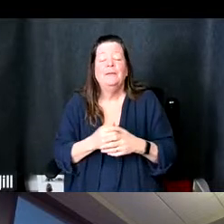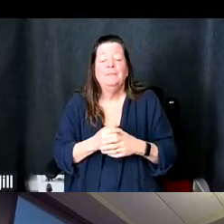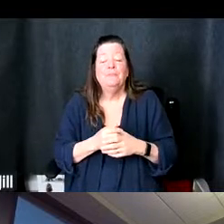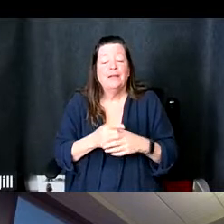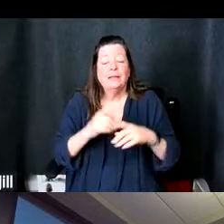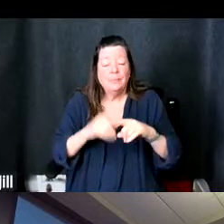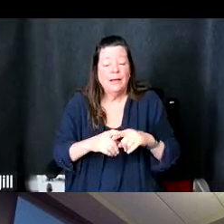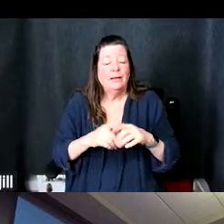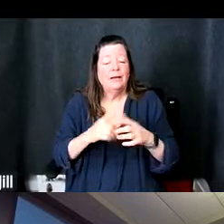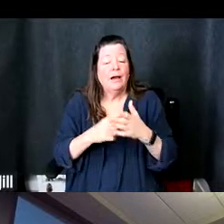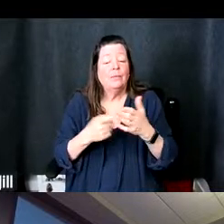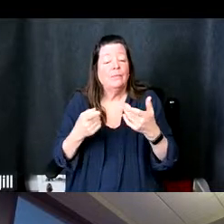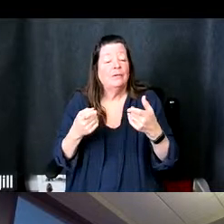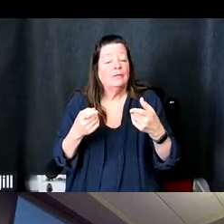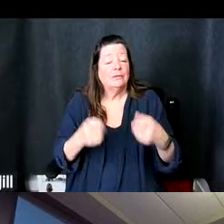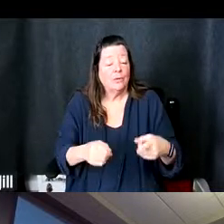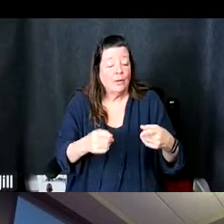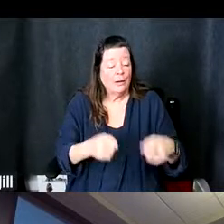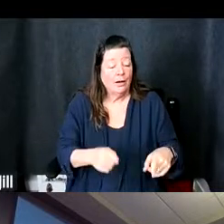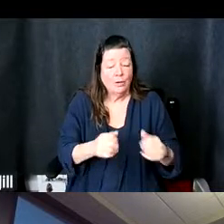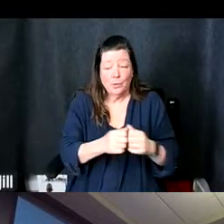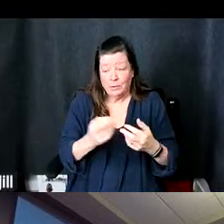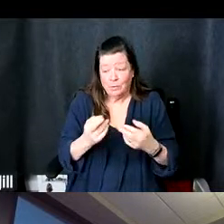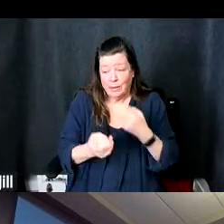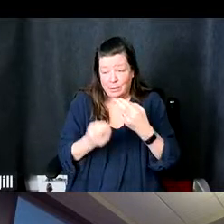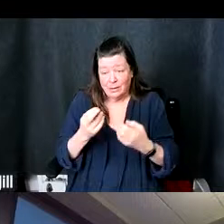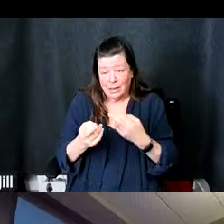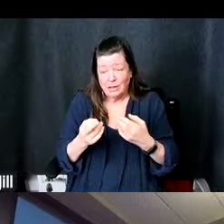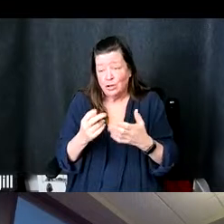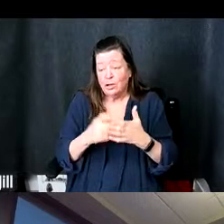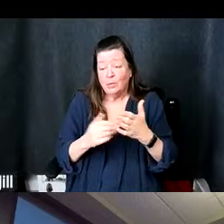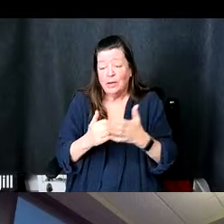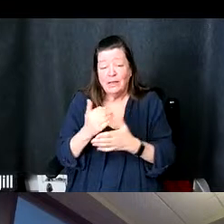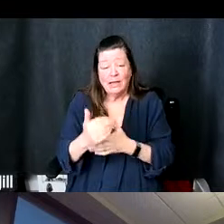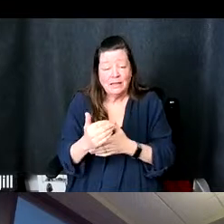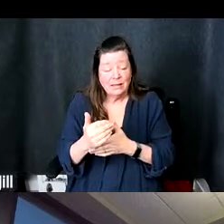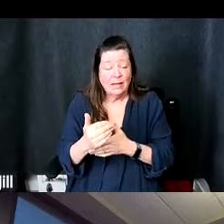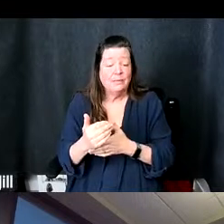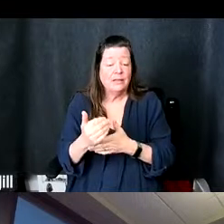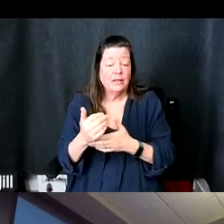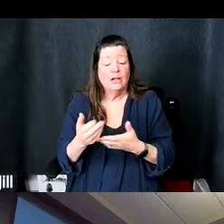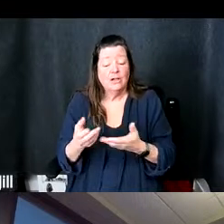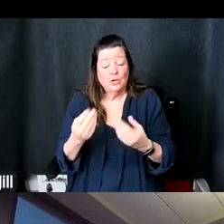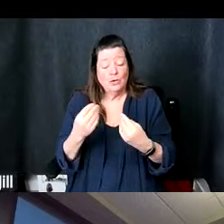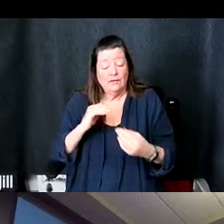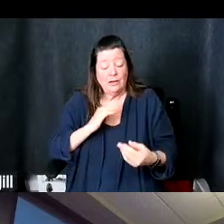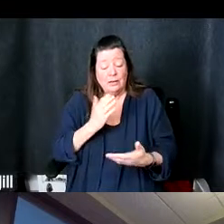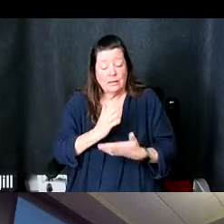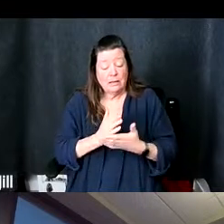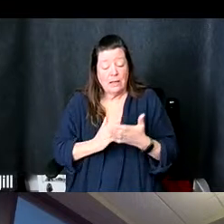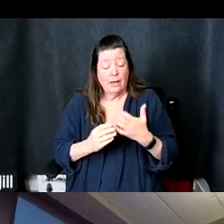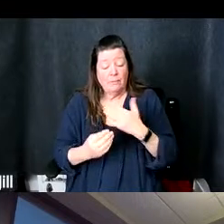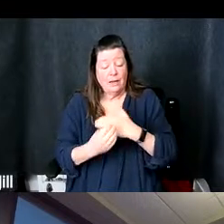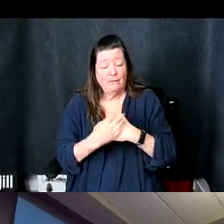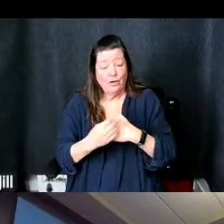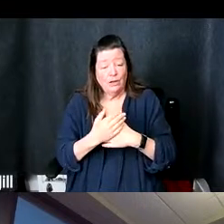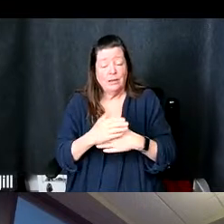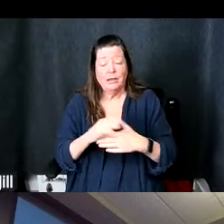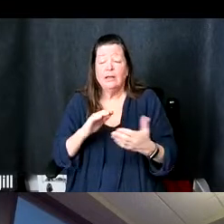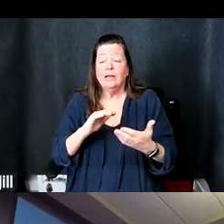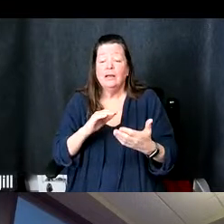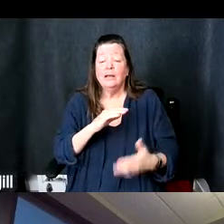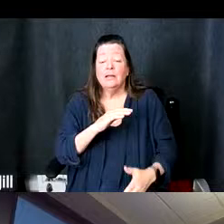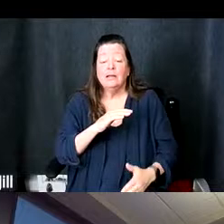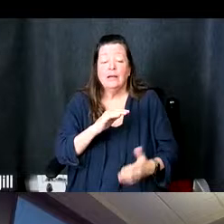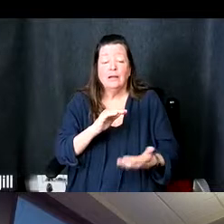on what's going on with the recommendations or what the next steps are, be able to provide some input. We have the community advisory group as well